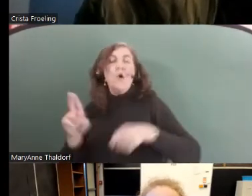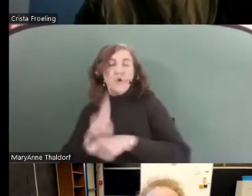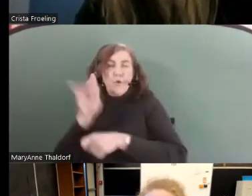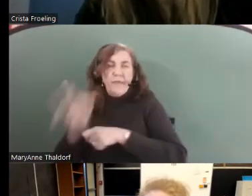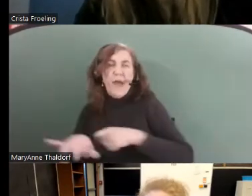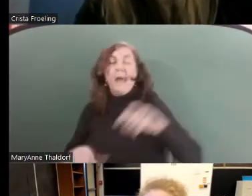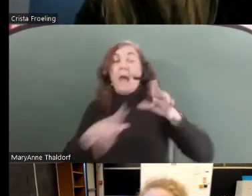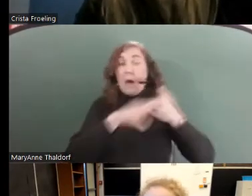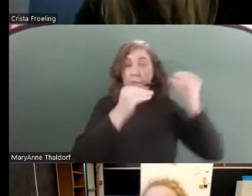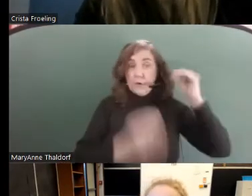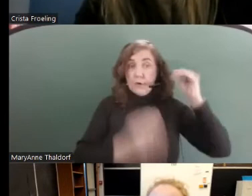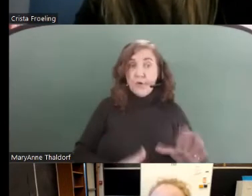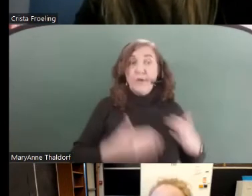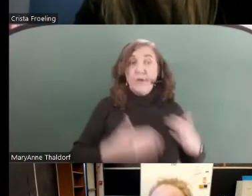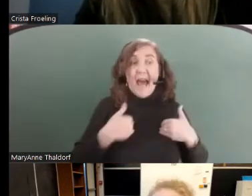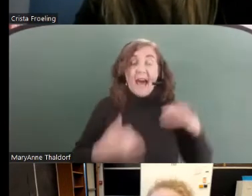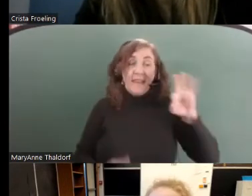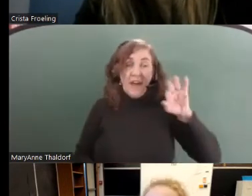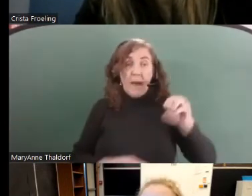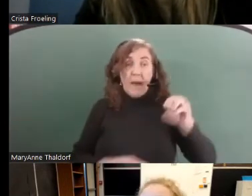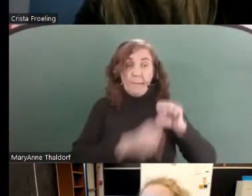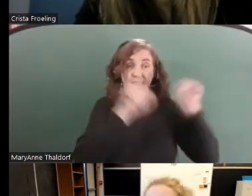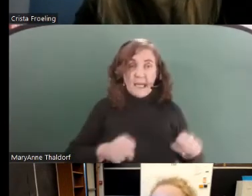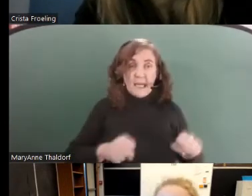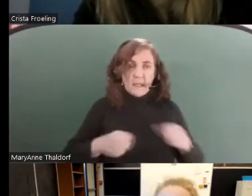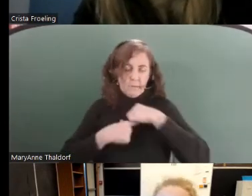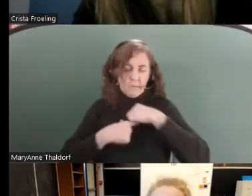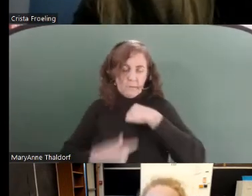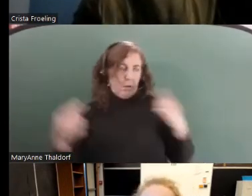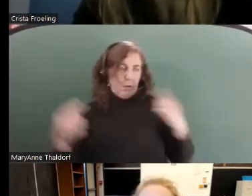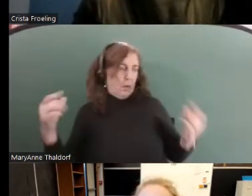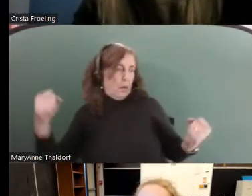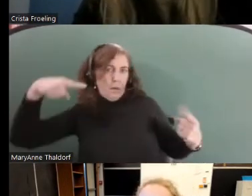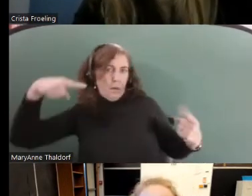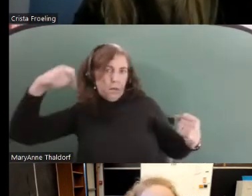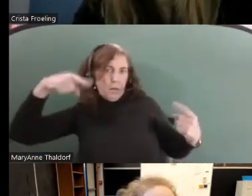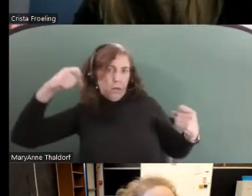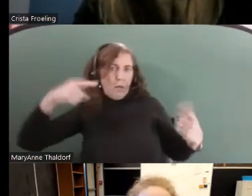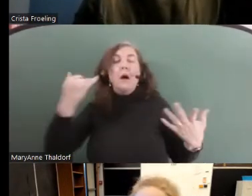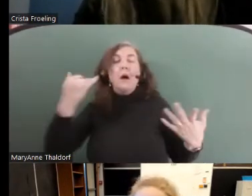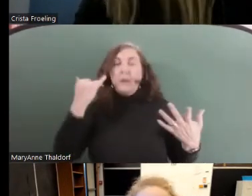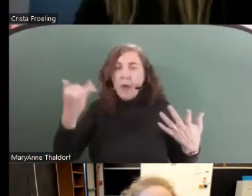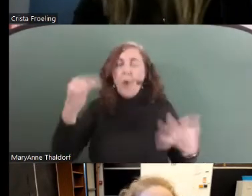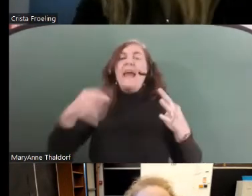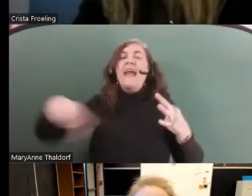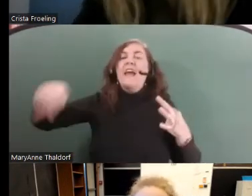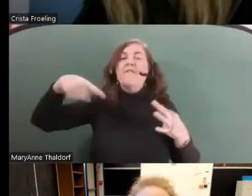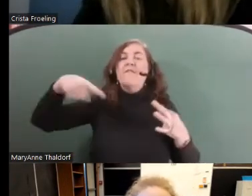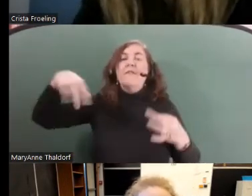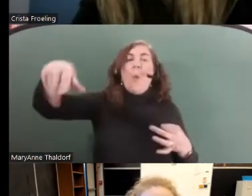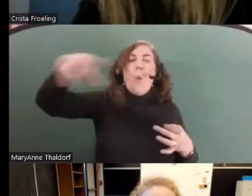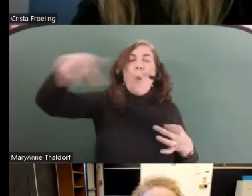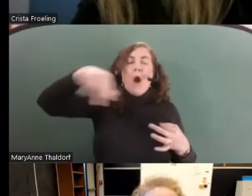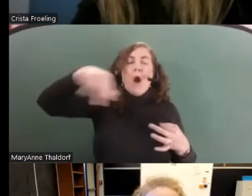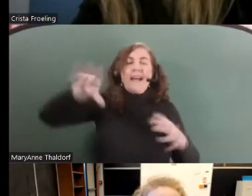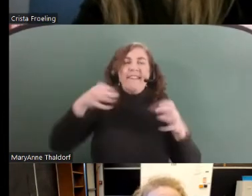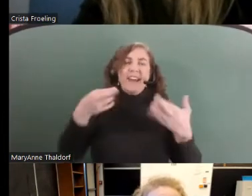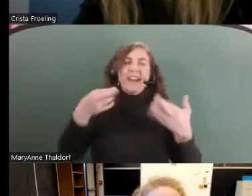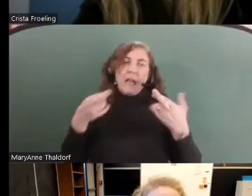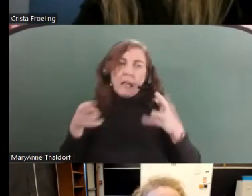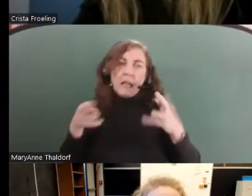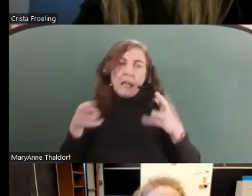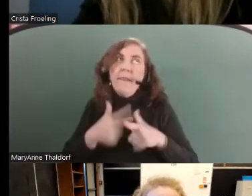you ever need that explanation, when they are walking around the classroom, it's going to be really difficult for that